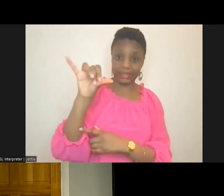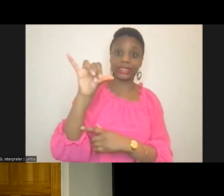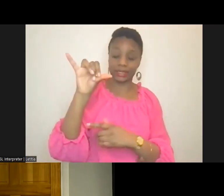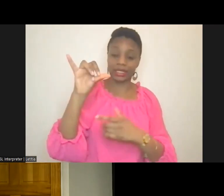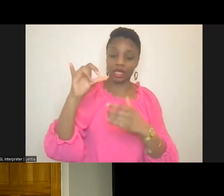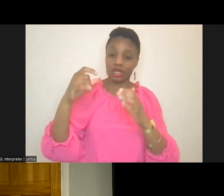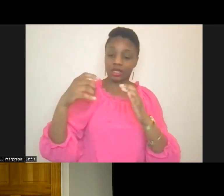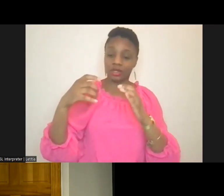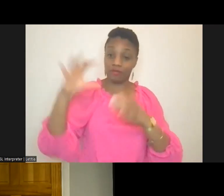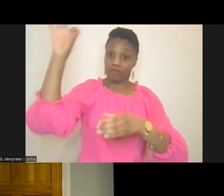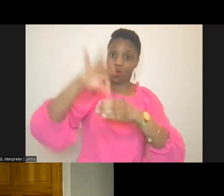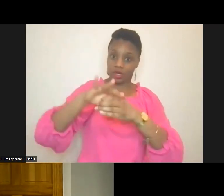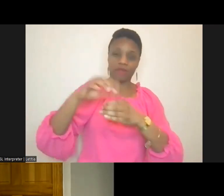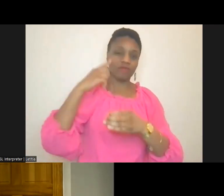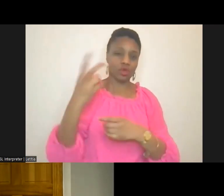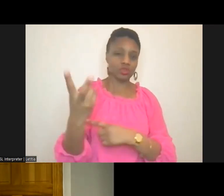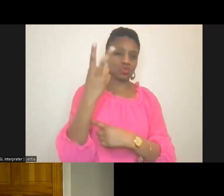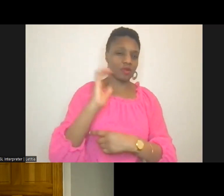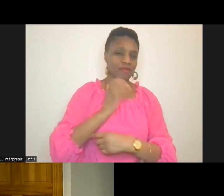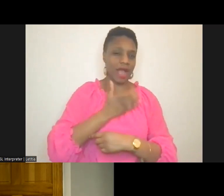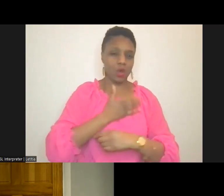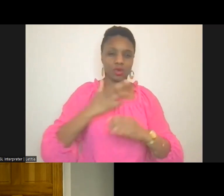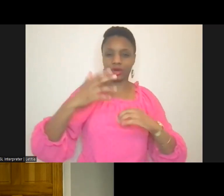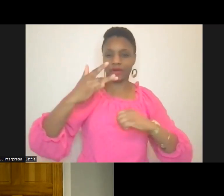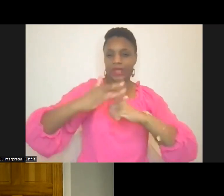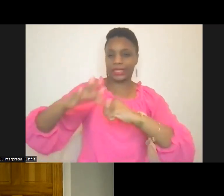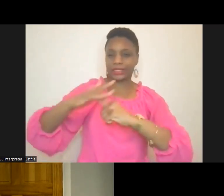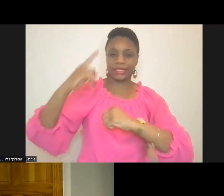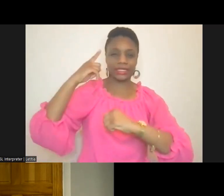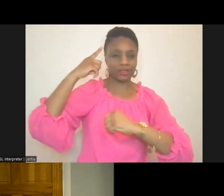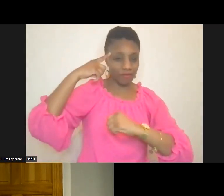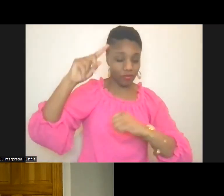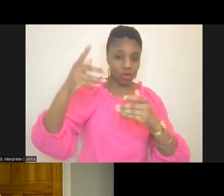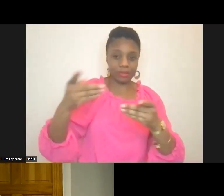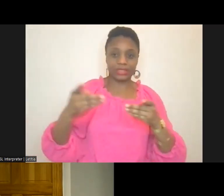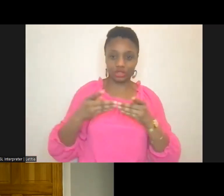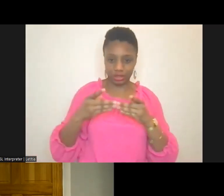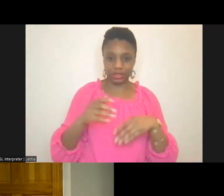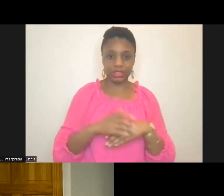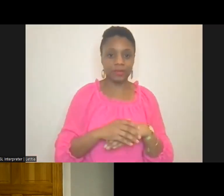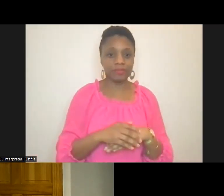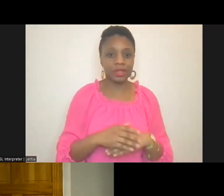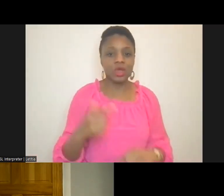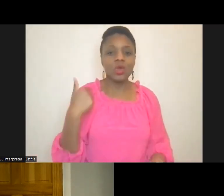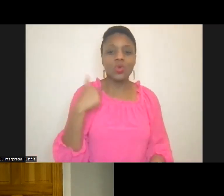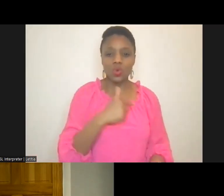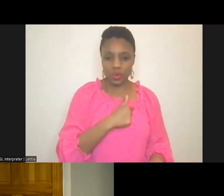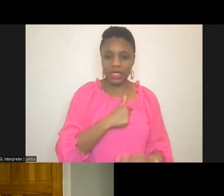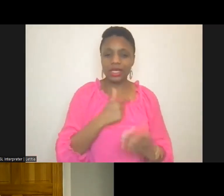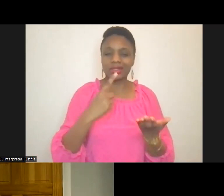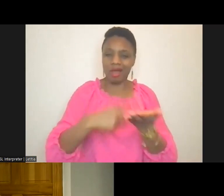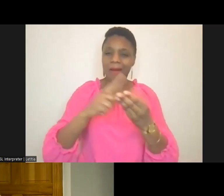seats. Our city has been replete with environmental justice hazards for